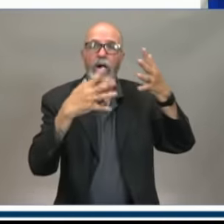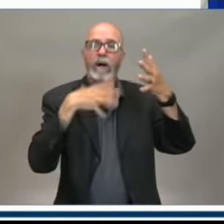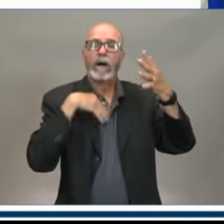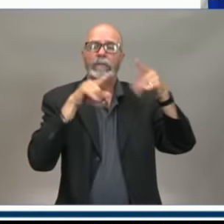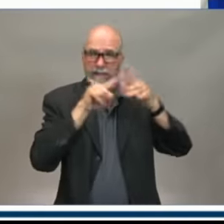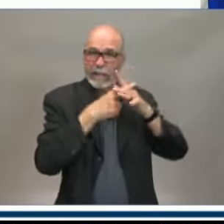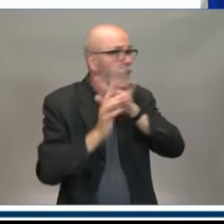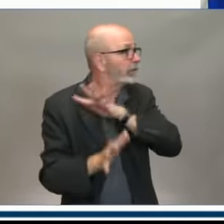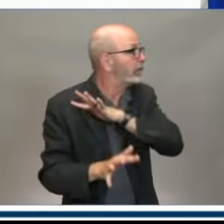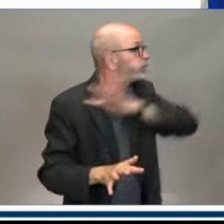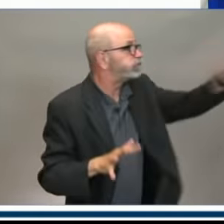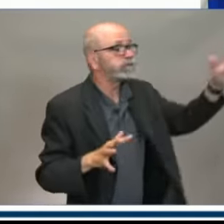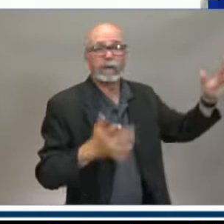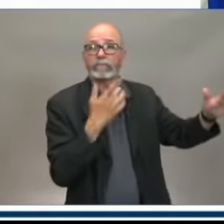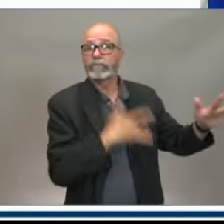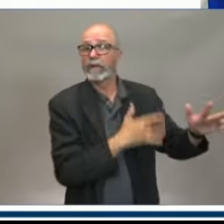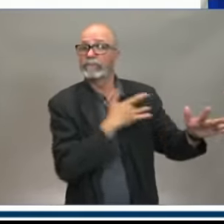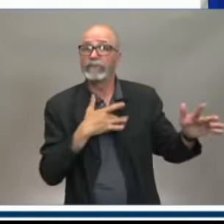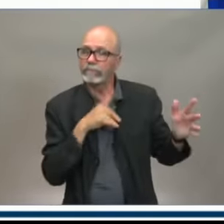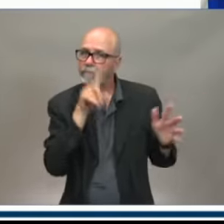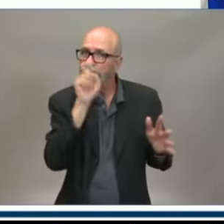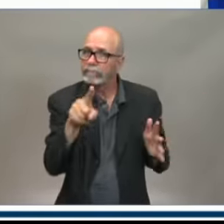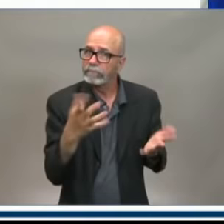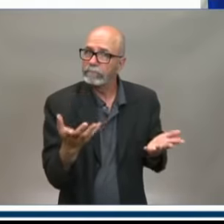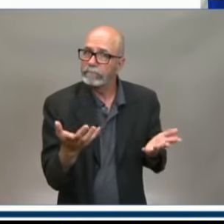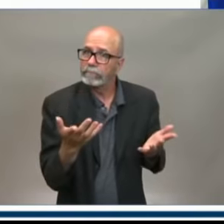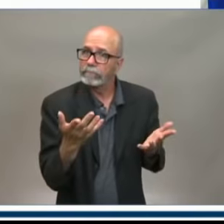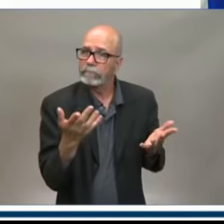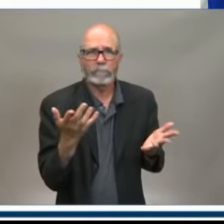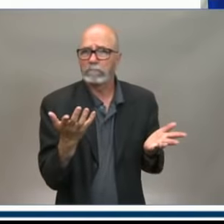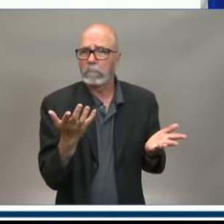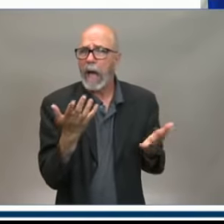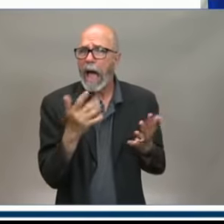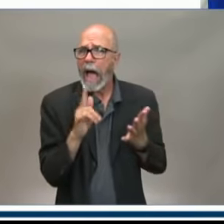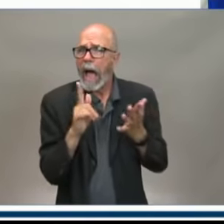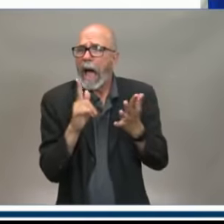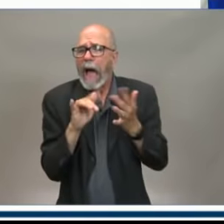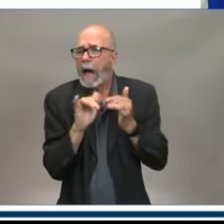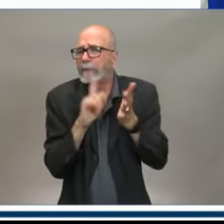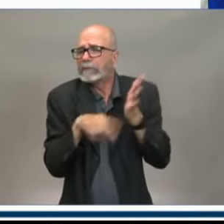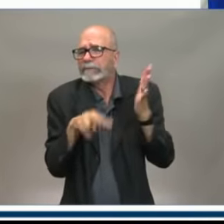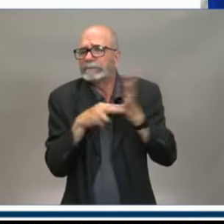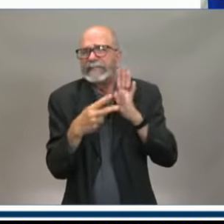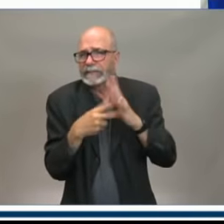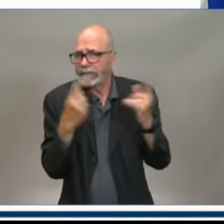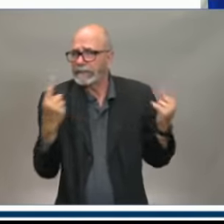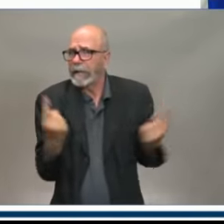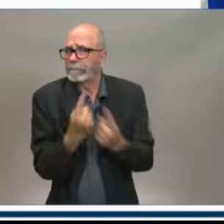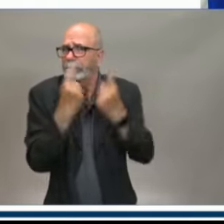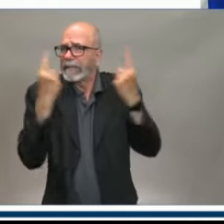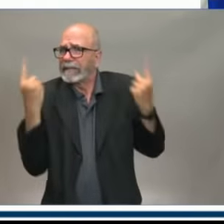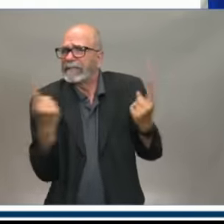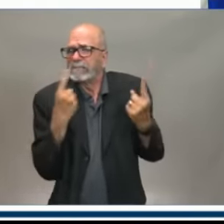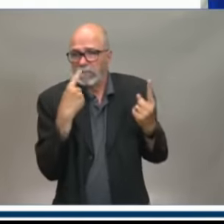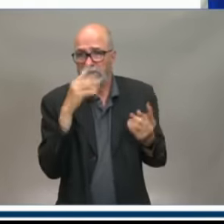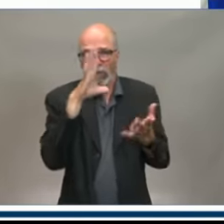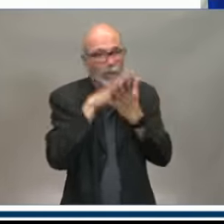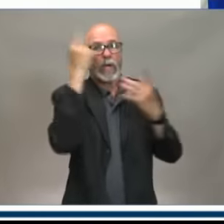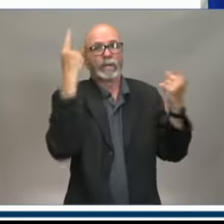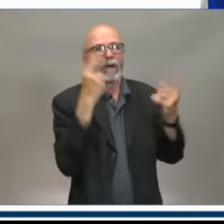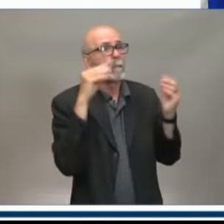knowledge of how COVID can present. Can you explain what that means, what our growing knowledge of COVID can present? Like, what has